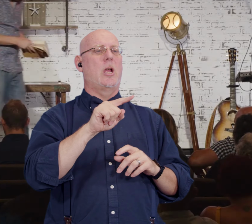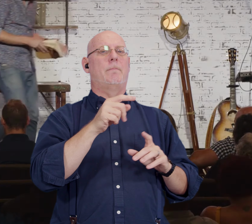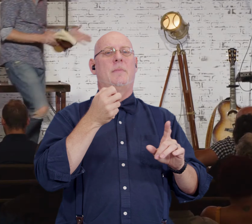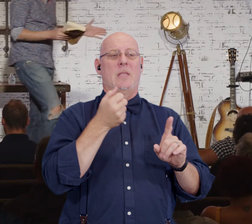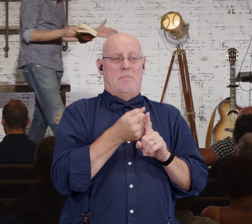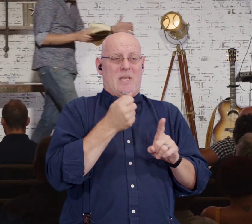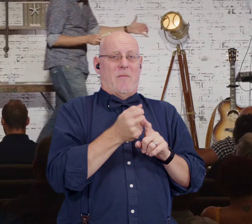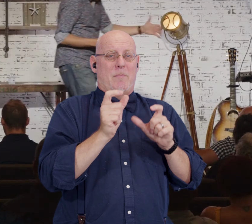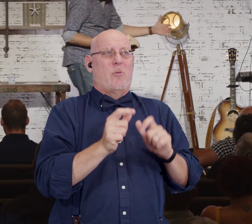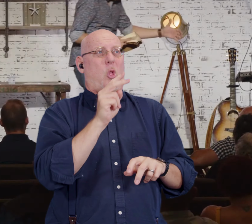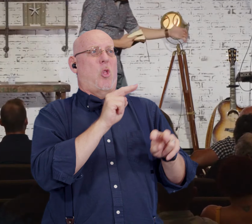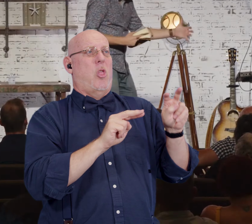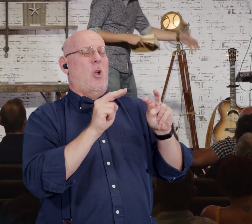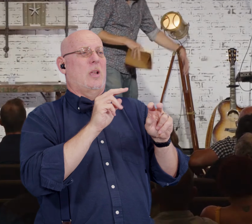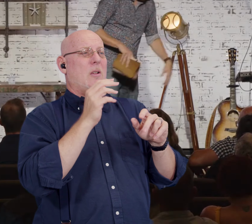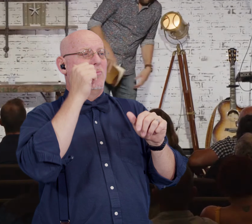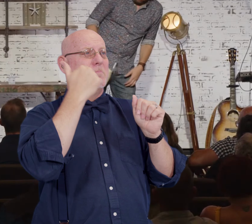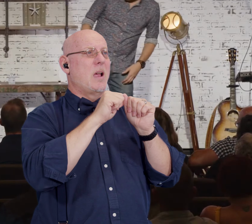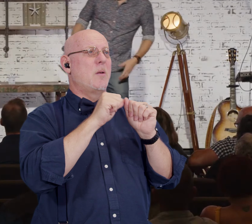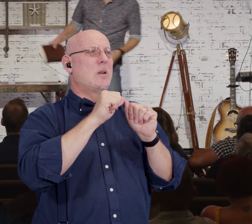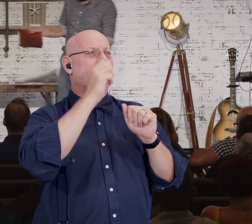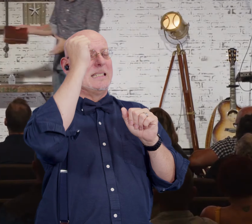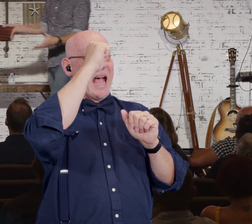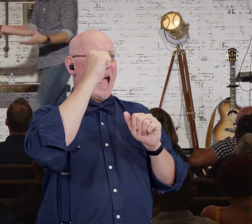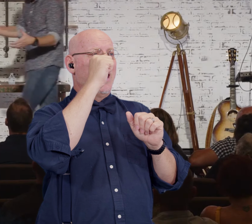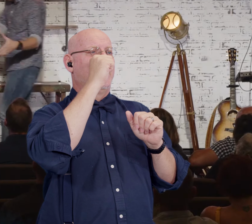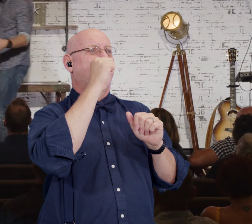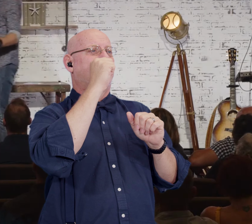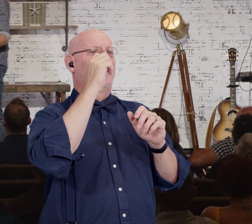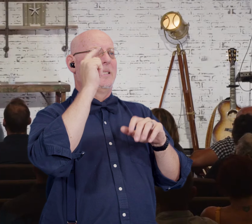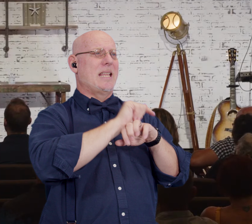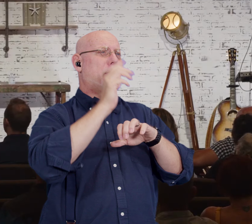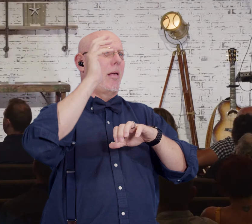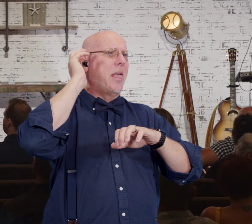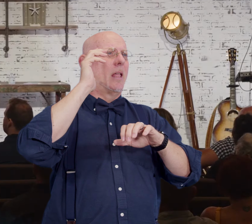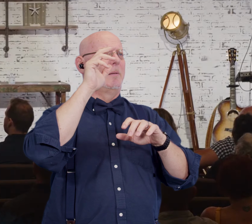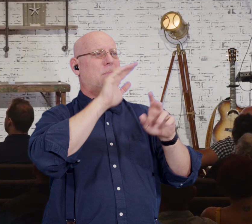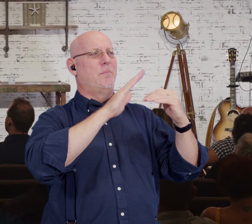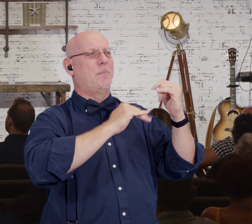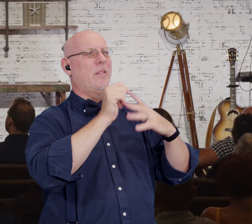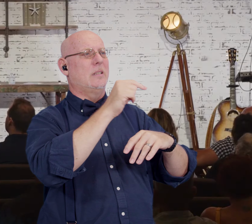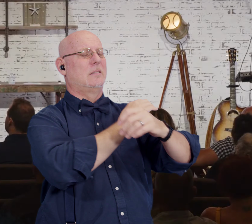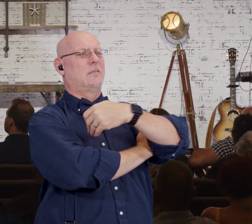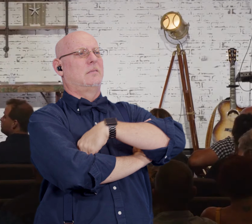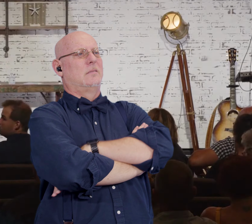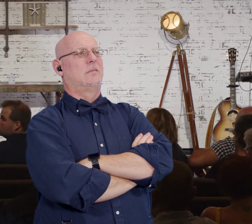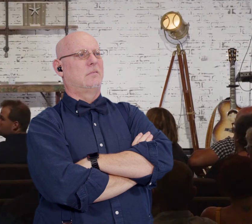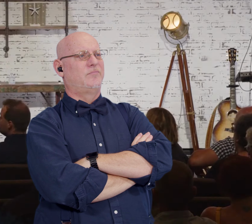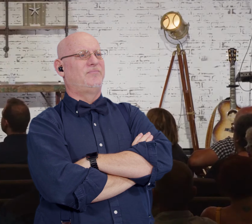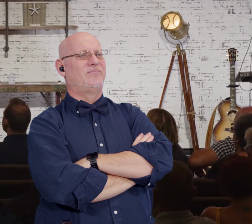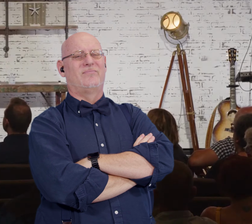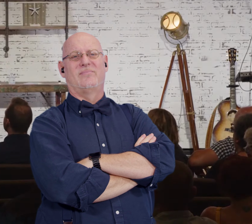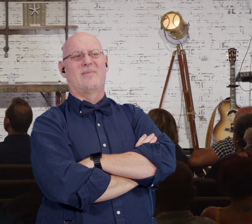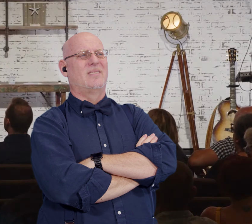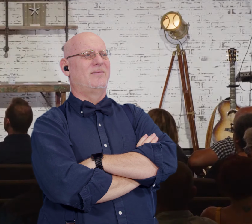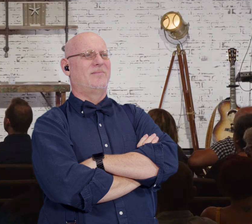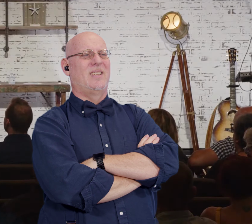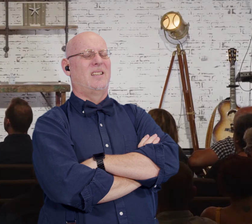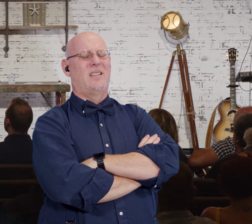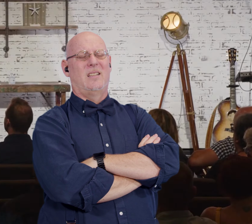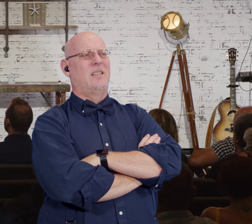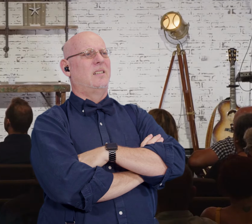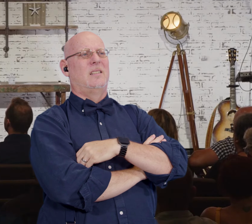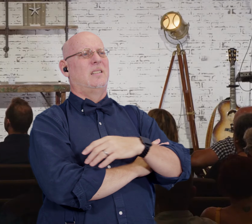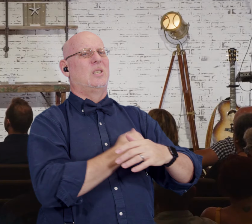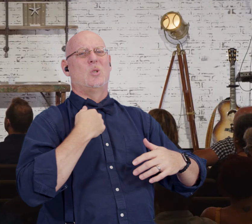doing. The people are looking at the magnificence of Solomon's temple, and they're looking at what they're building, and they're going, man, this is, we might as